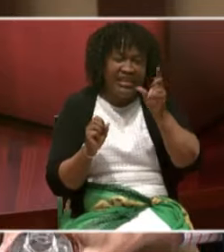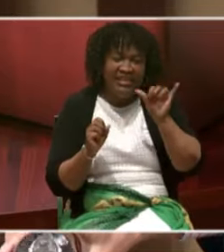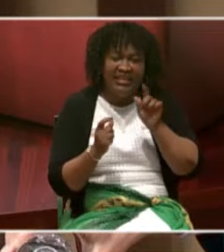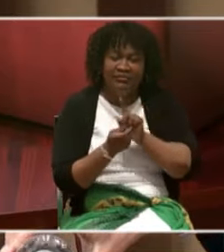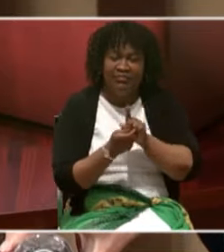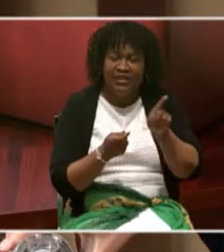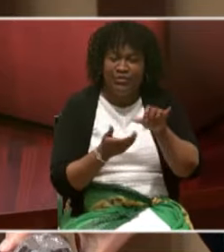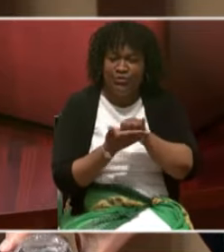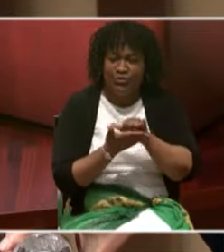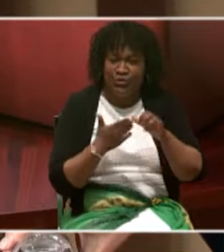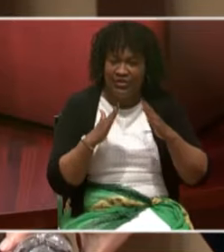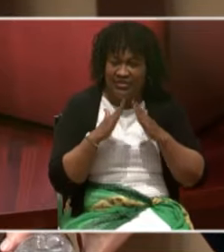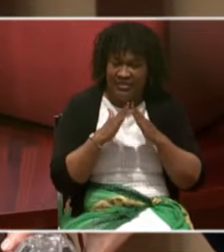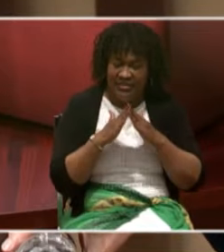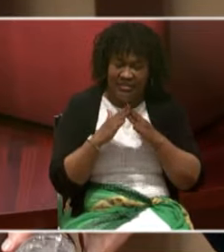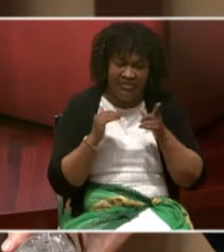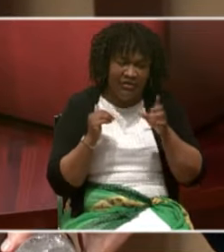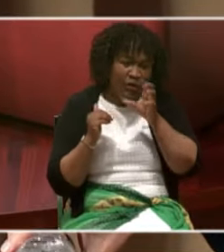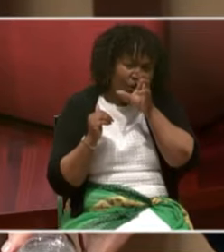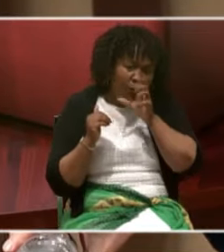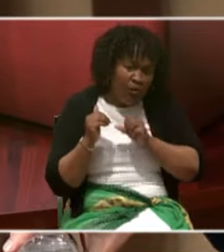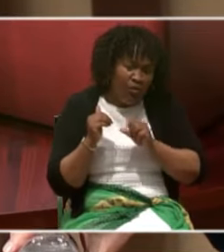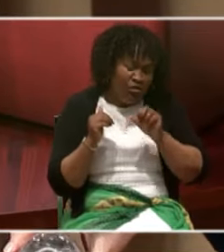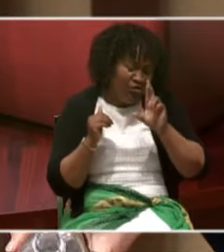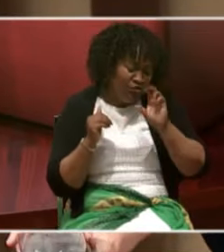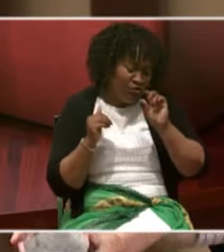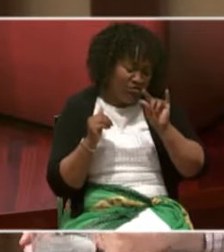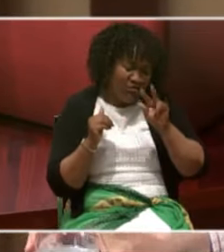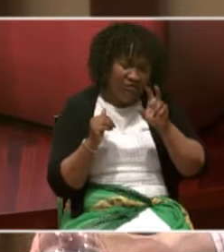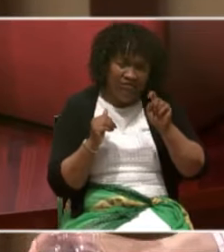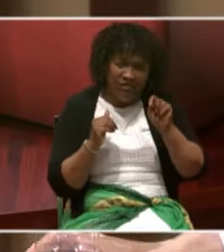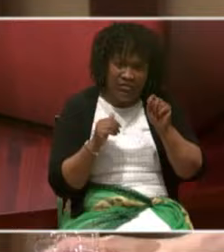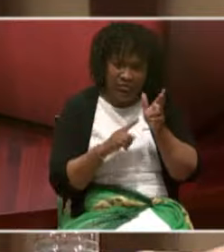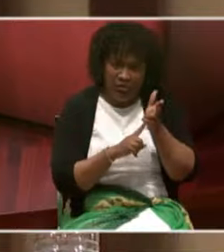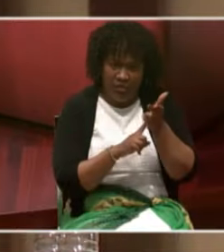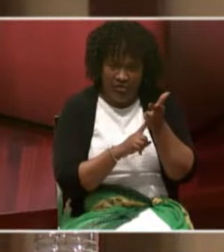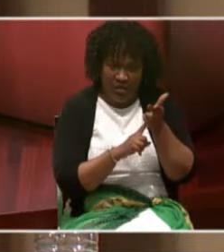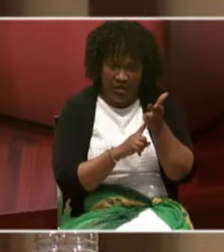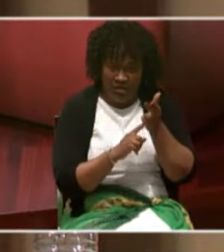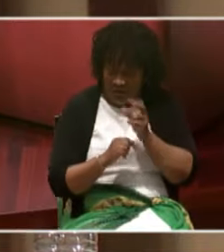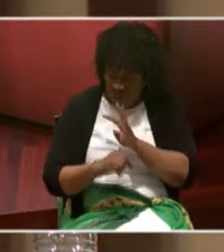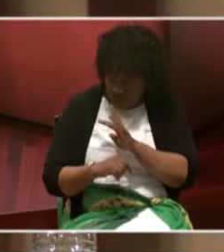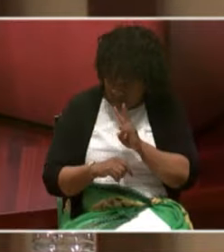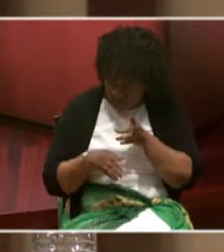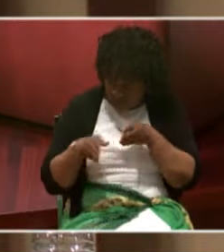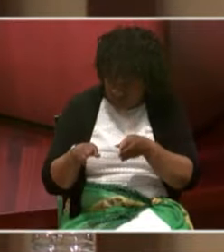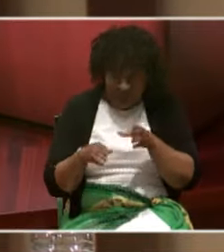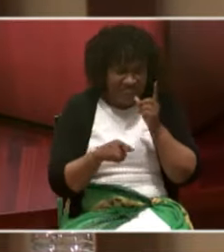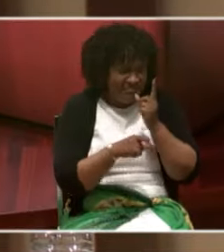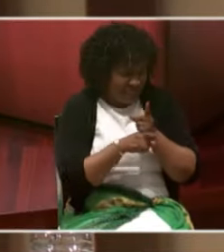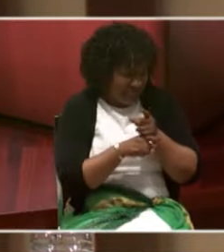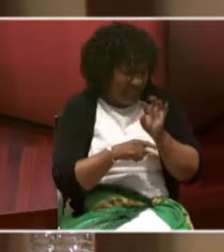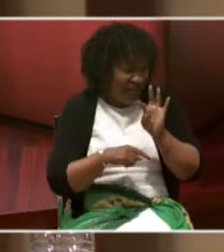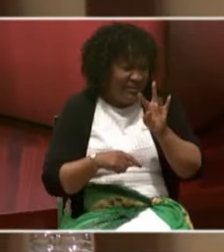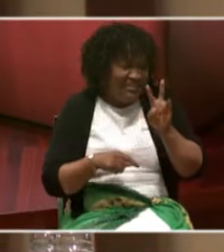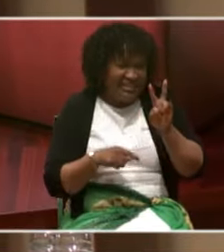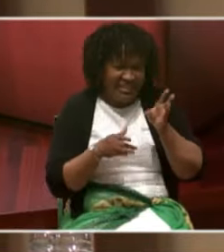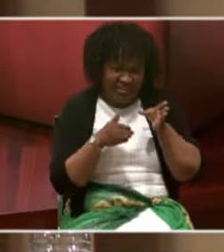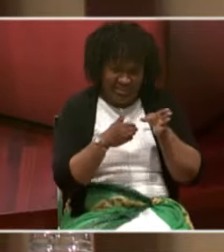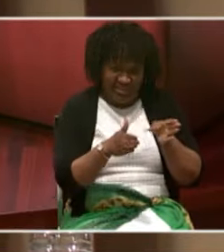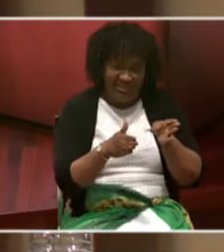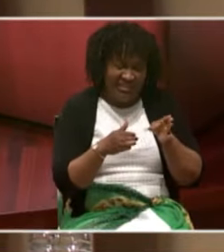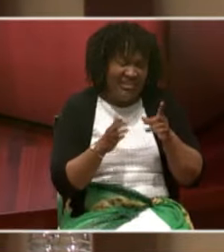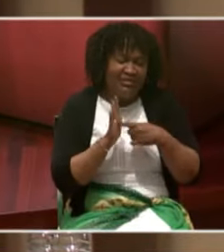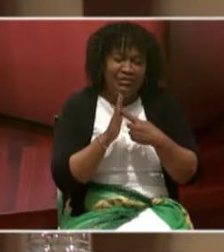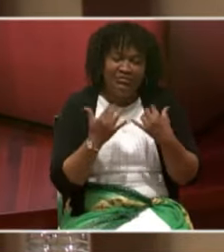It was a wonderful period, I think, in American history. Now, I have read a few accounts that suggest